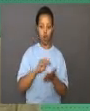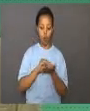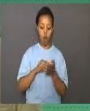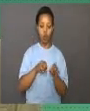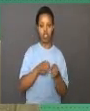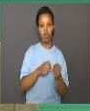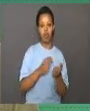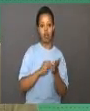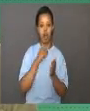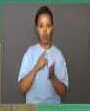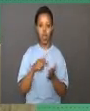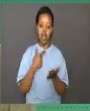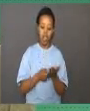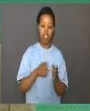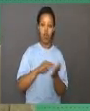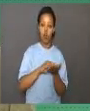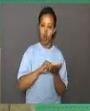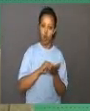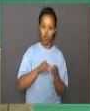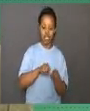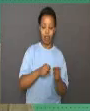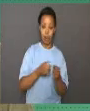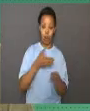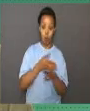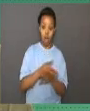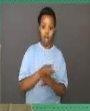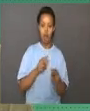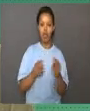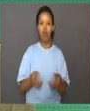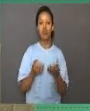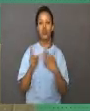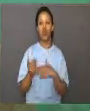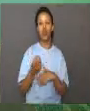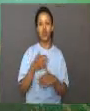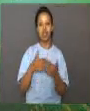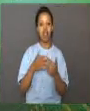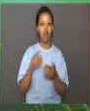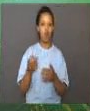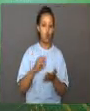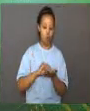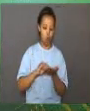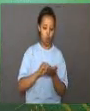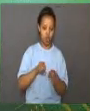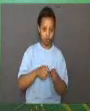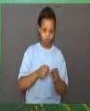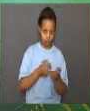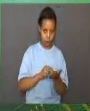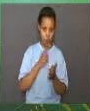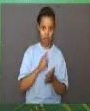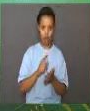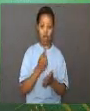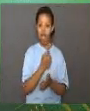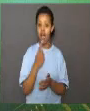are broken down into much simpler molecules. Some of the